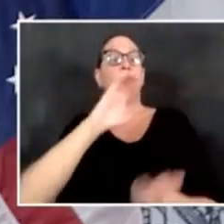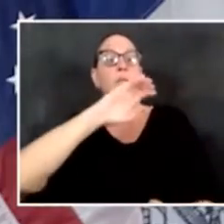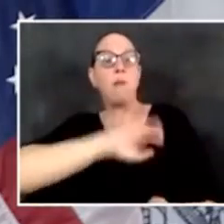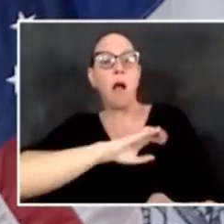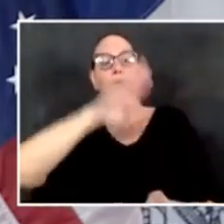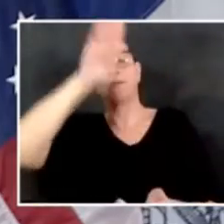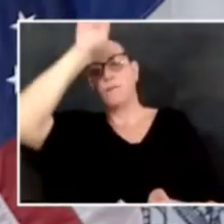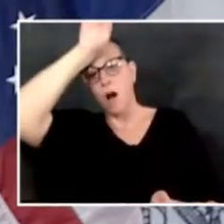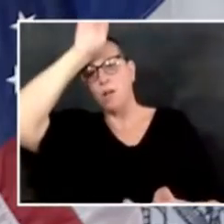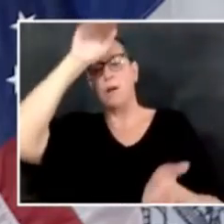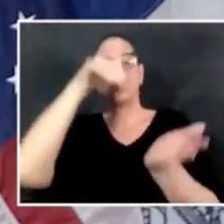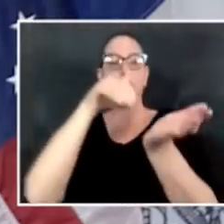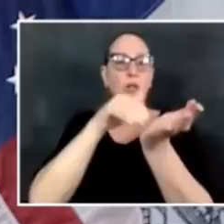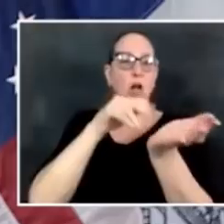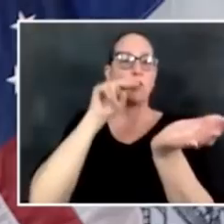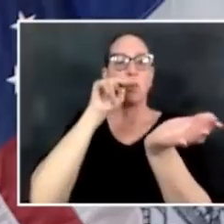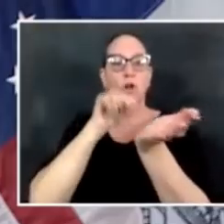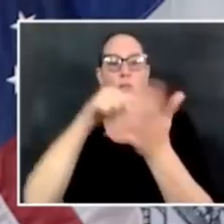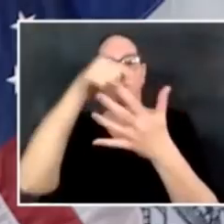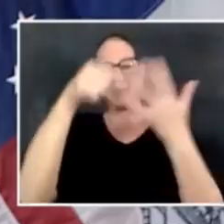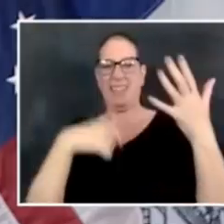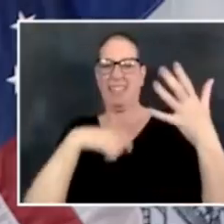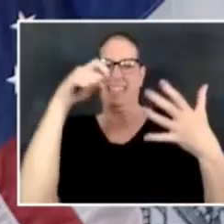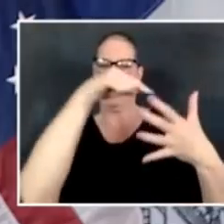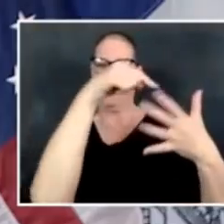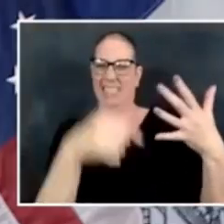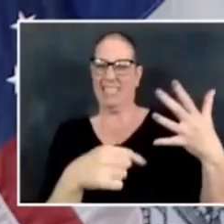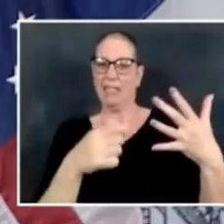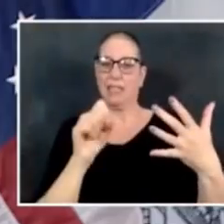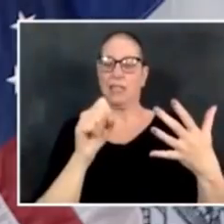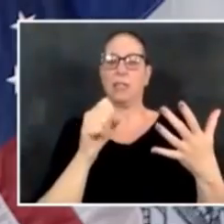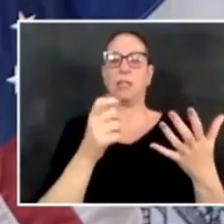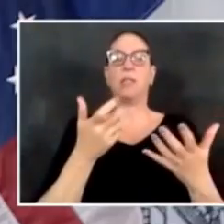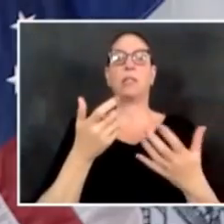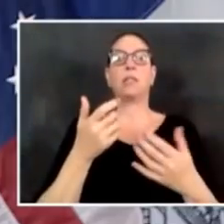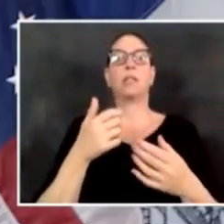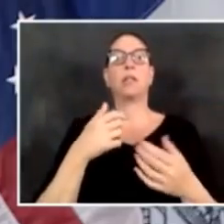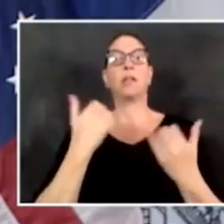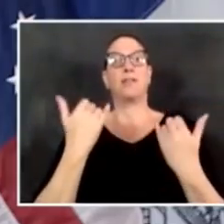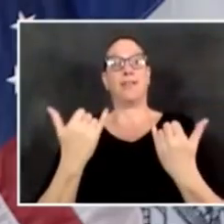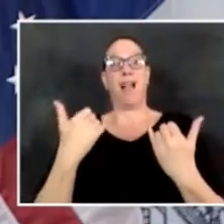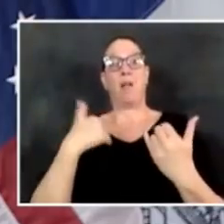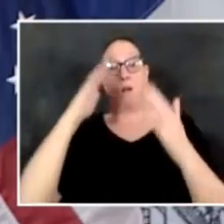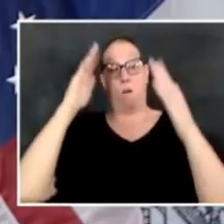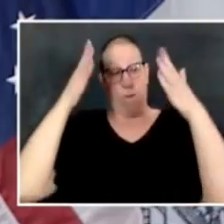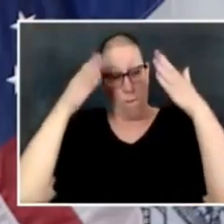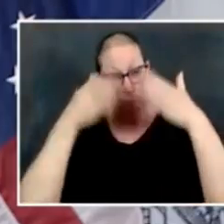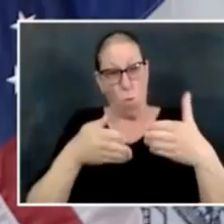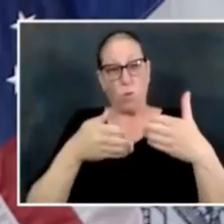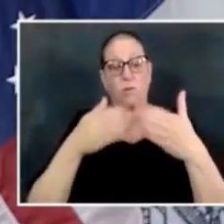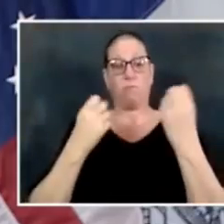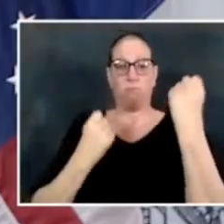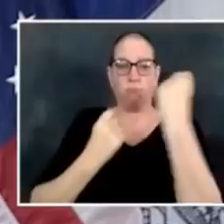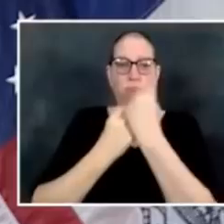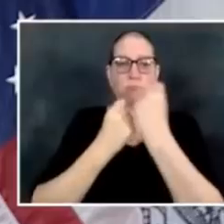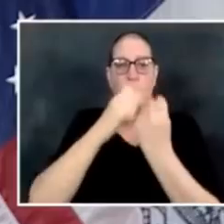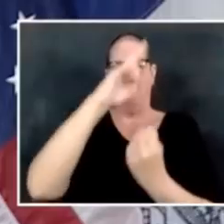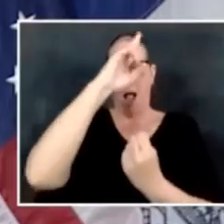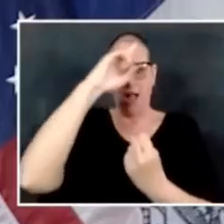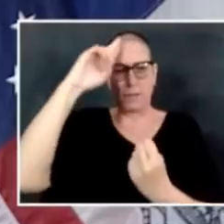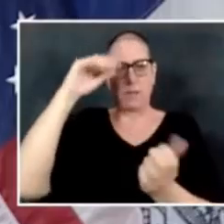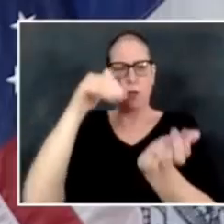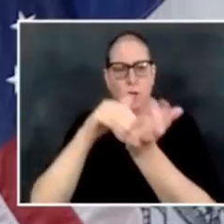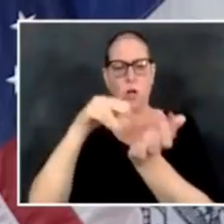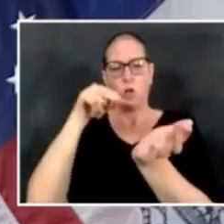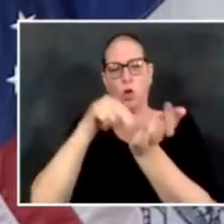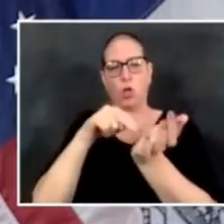sure that our heroes and their families are supported by the place that has ample resources, the only place that has ample resources, which is the federal government.